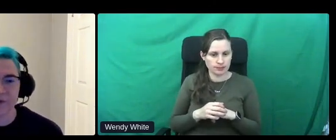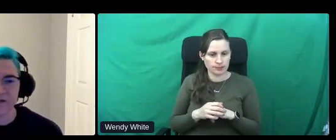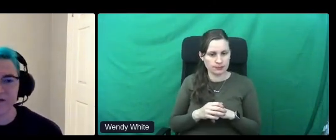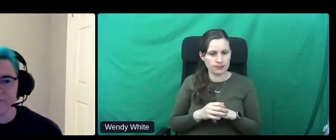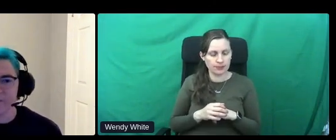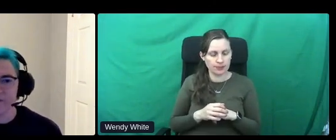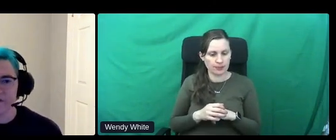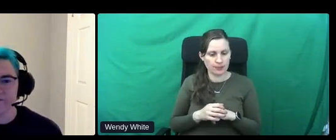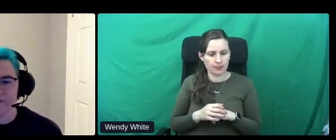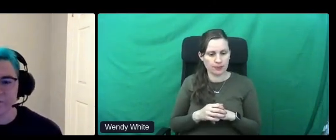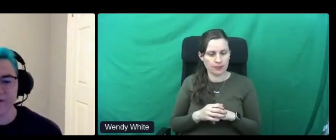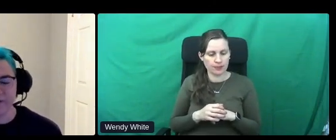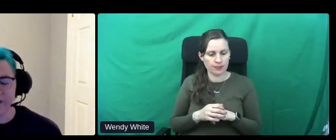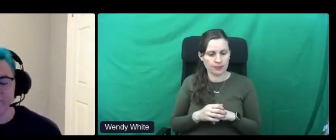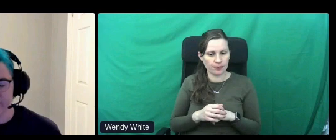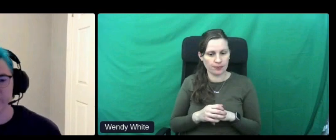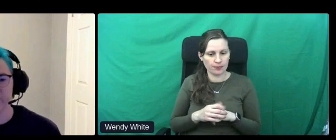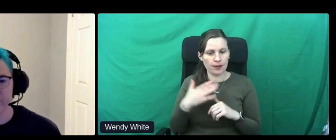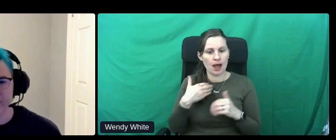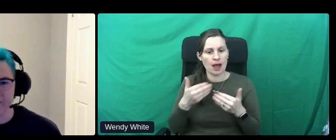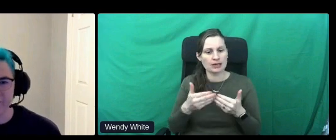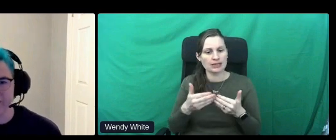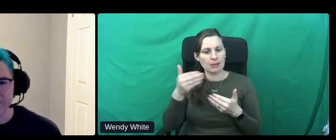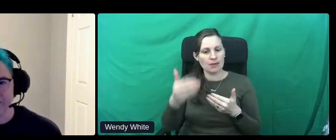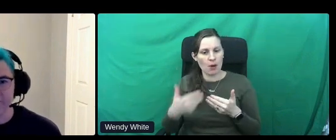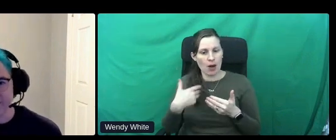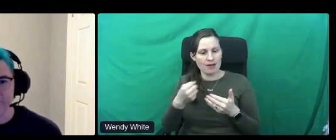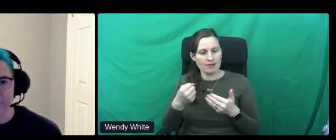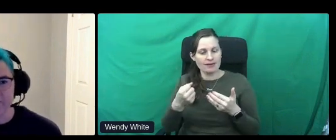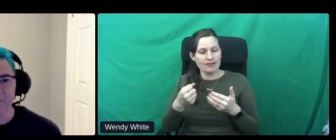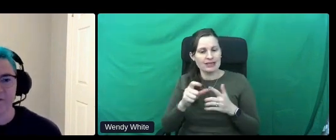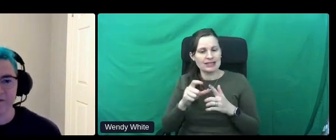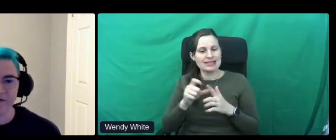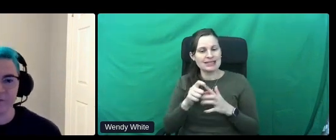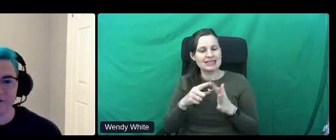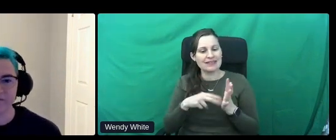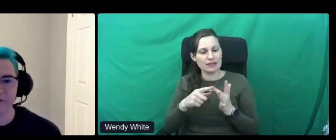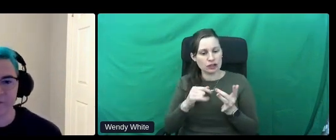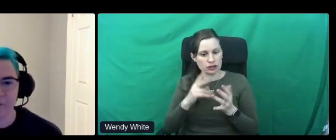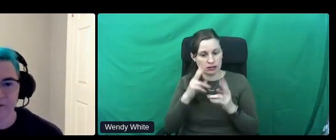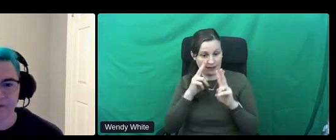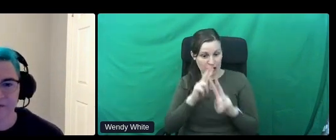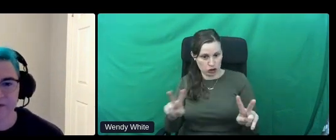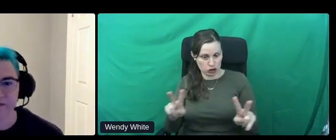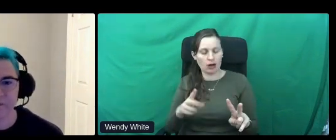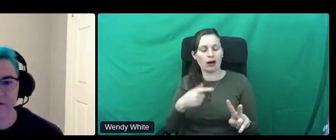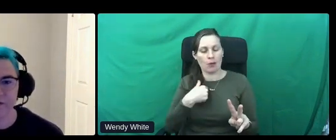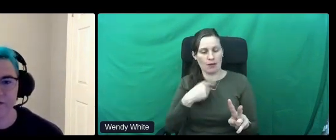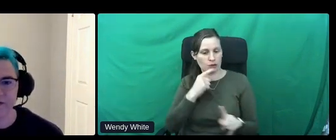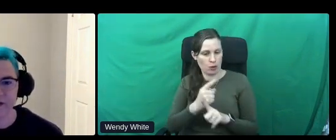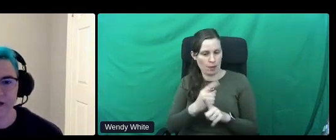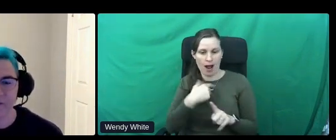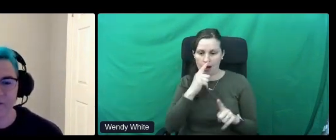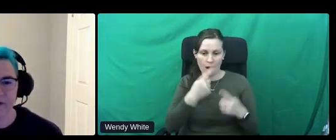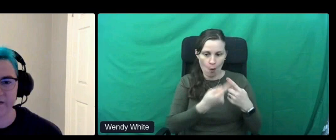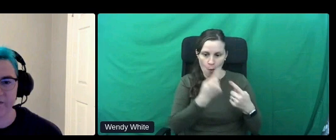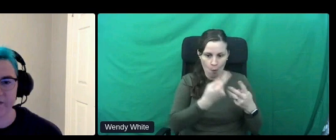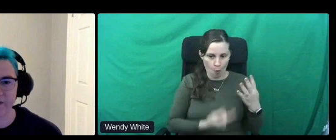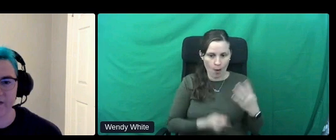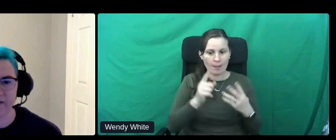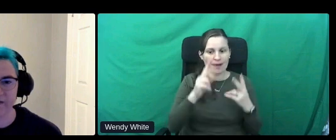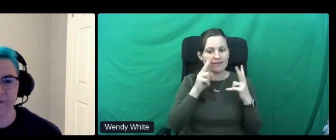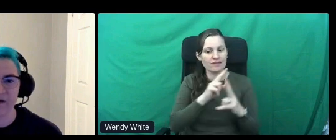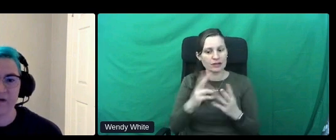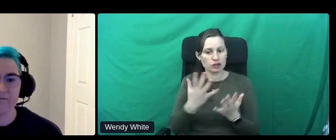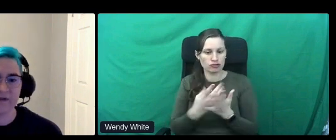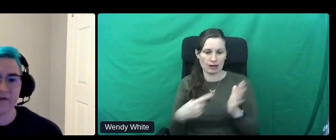So I'm going to step forward into Vision. We have a lot of features, so I can't go into each and every single one of them, but Vision was very important to us when, as a category considering